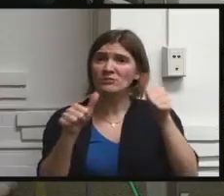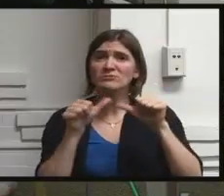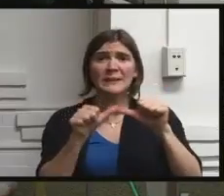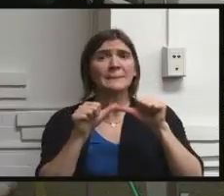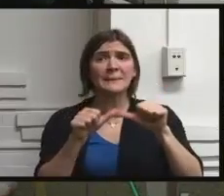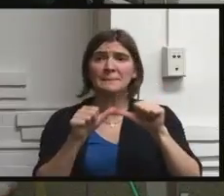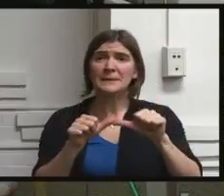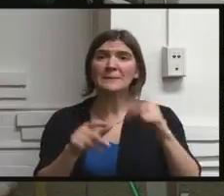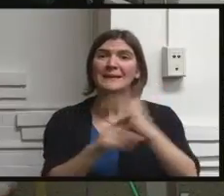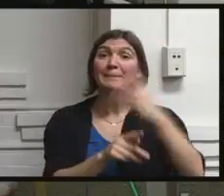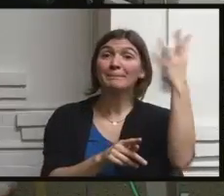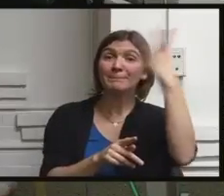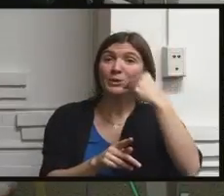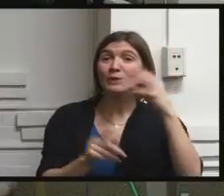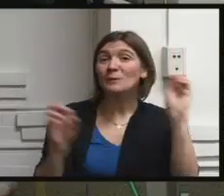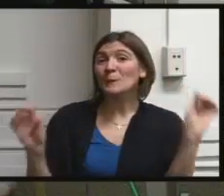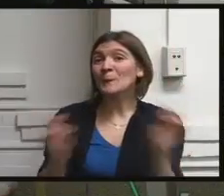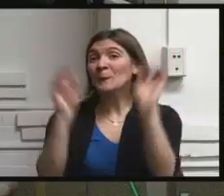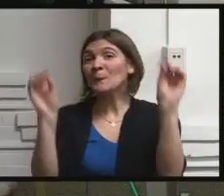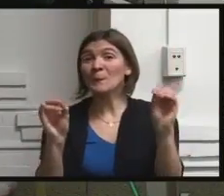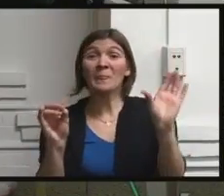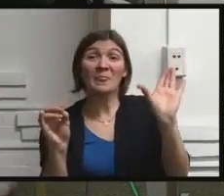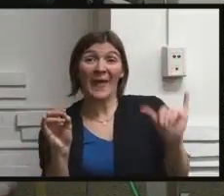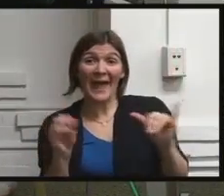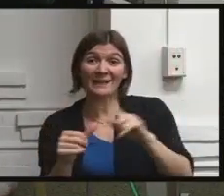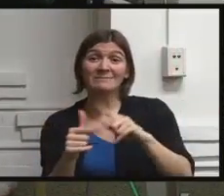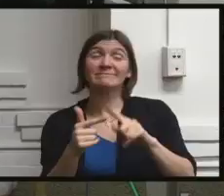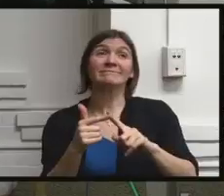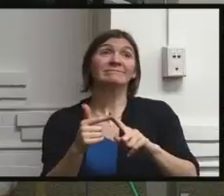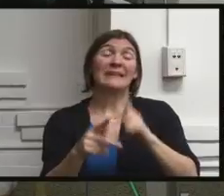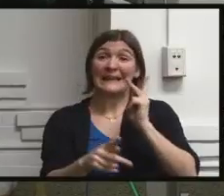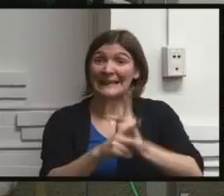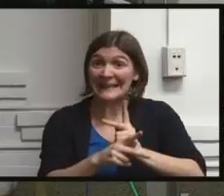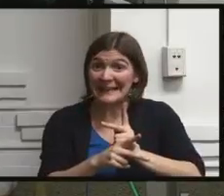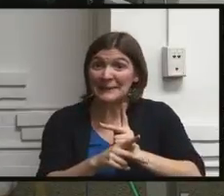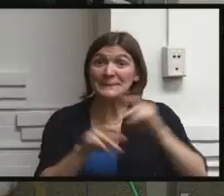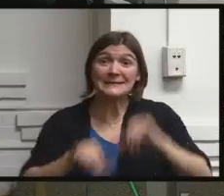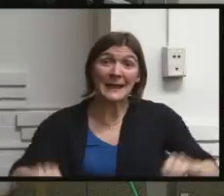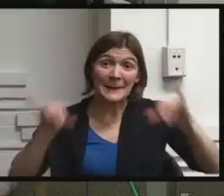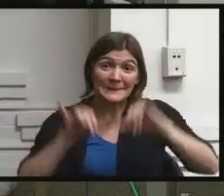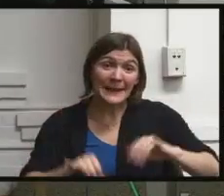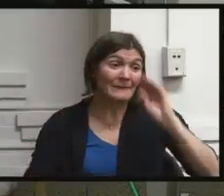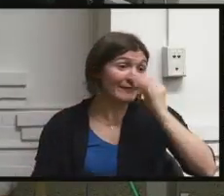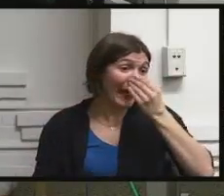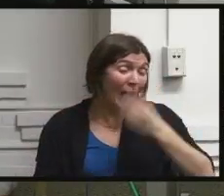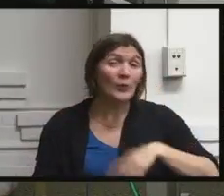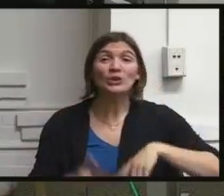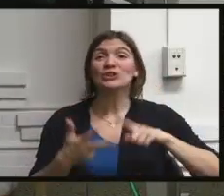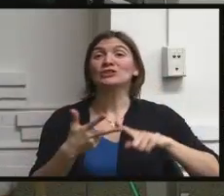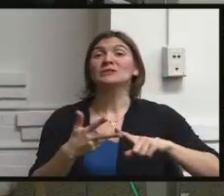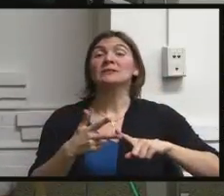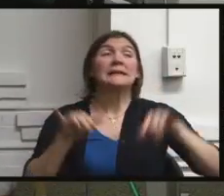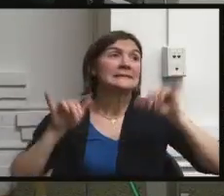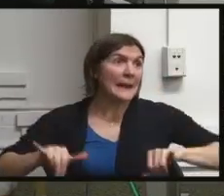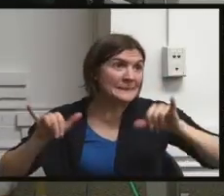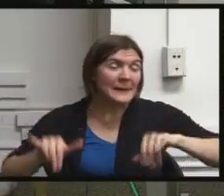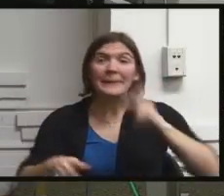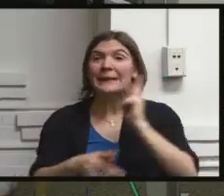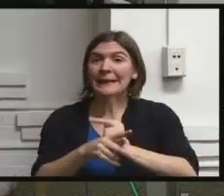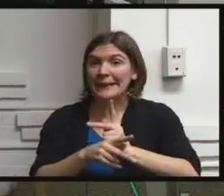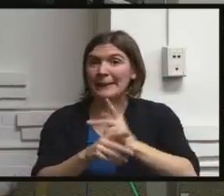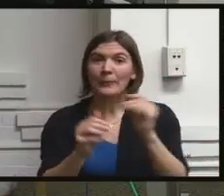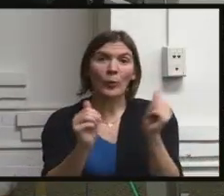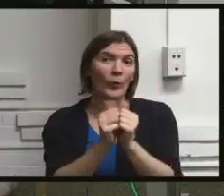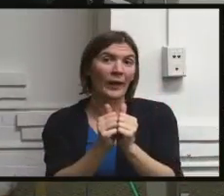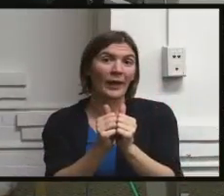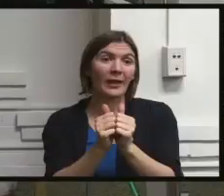of beautification of downtown. Please keep doing what you're doing in regard to our flower program. Please keep doing what you're doing in